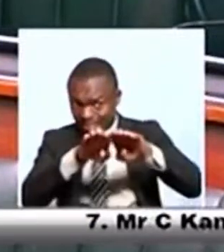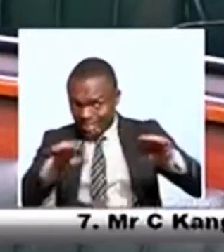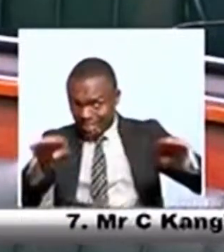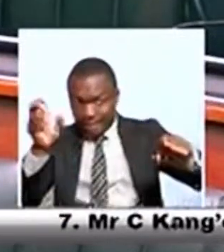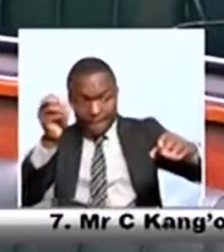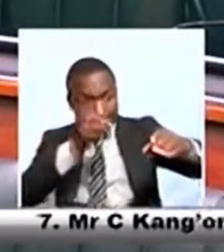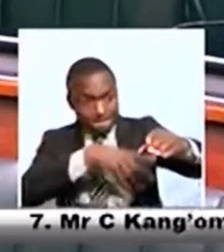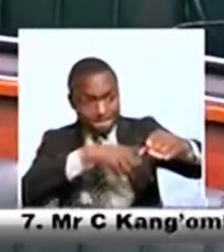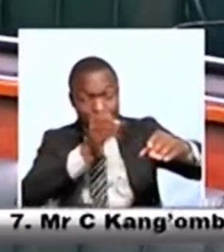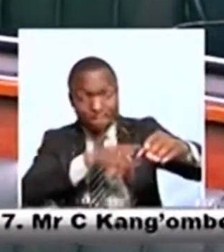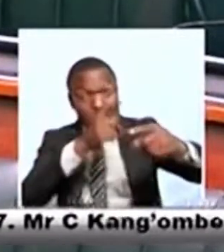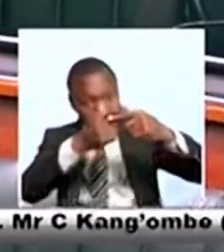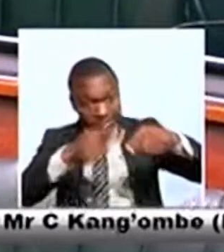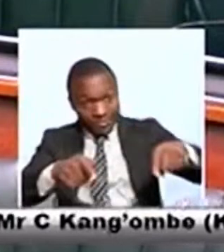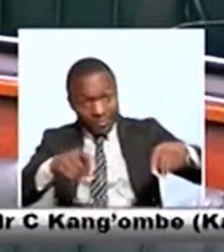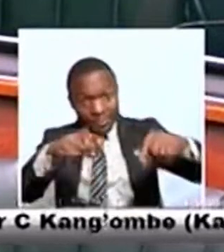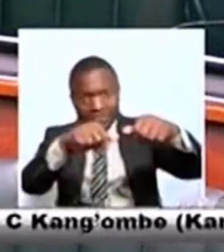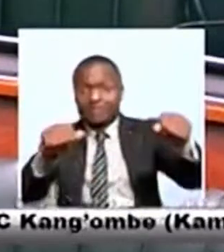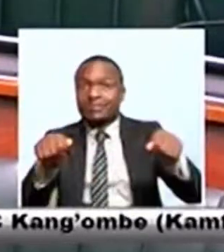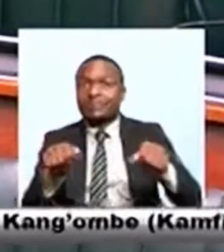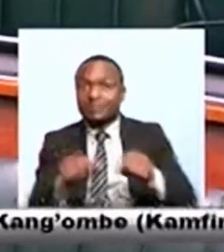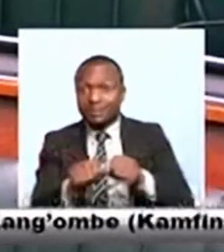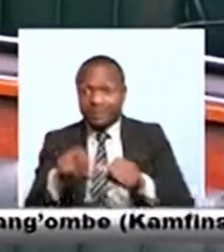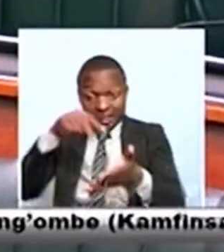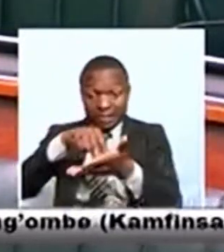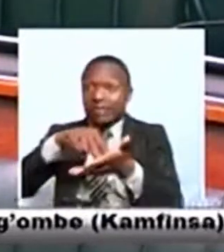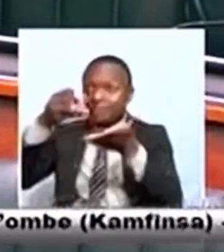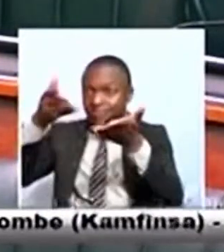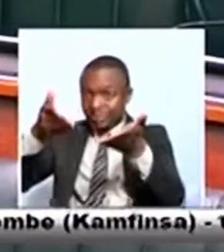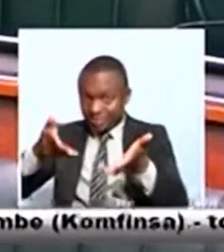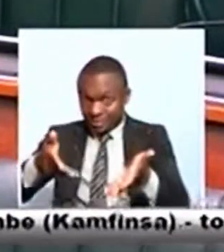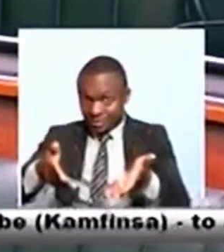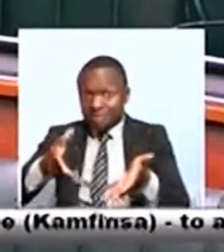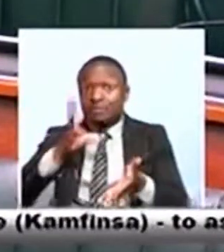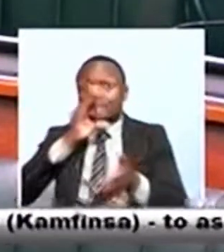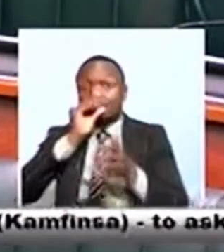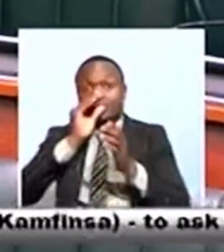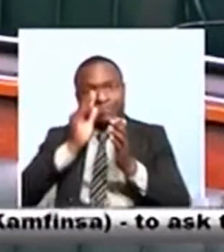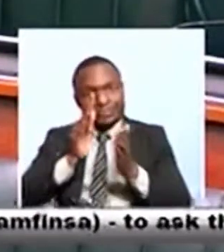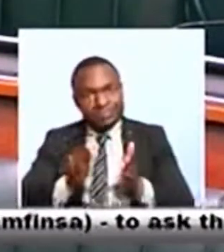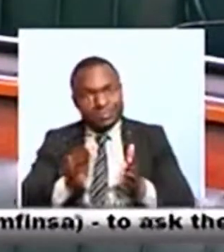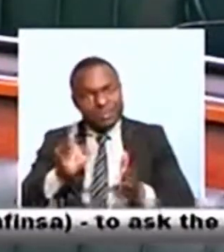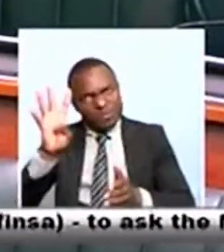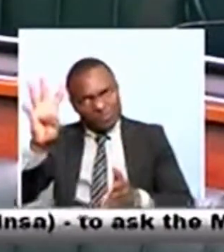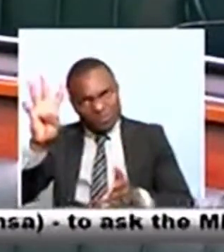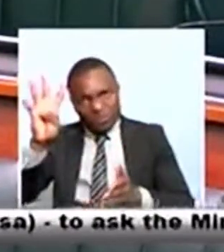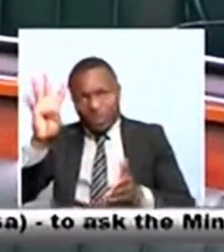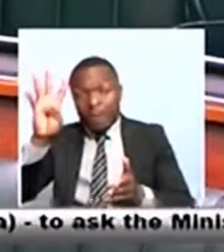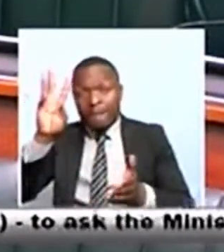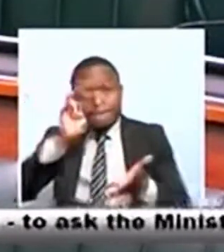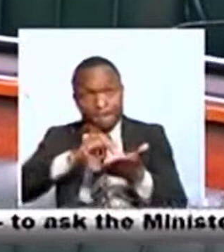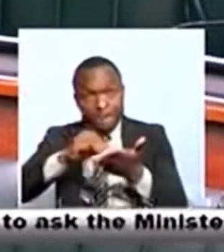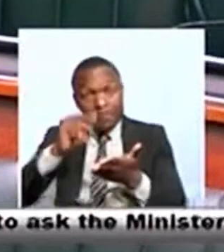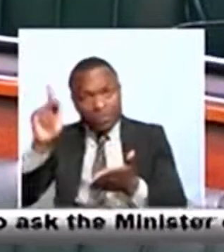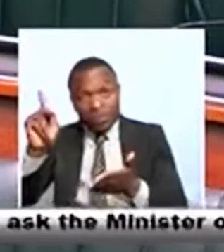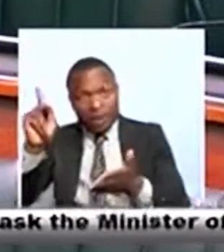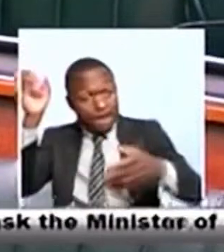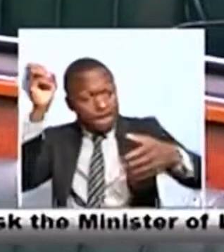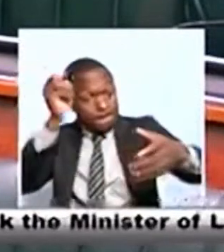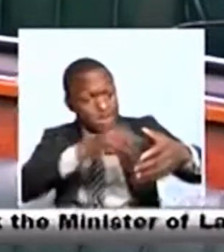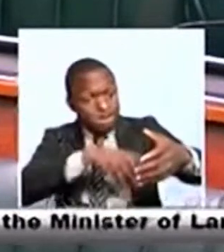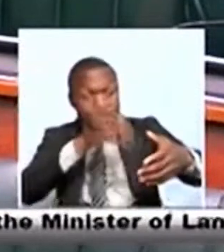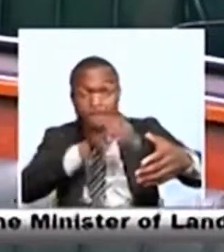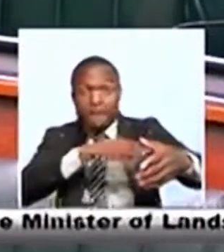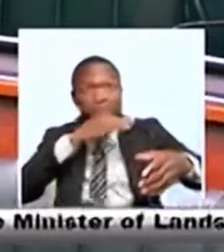far gone into that area, as I stand here, Madam Speaker, close to 4 million kwacha is being pumped into the farm